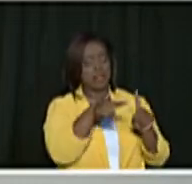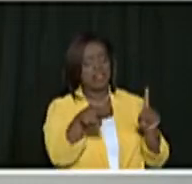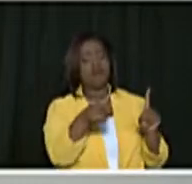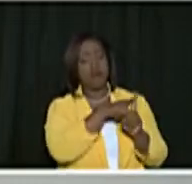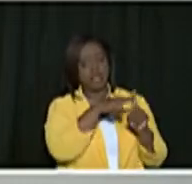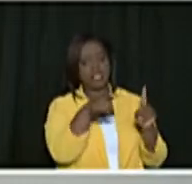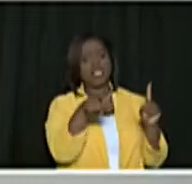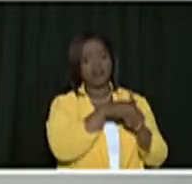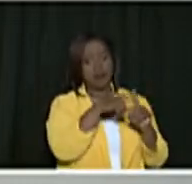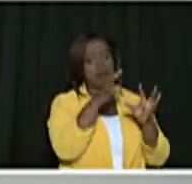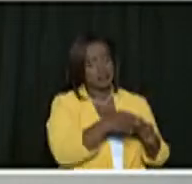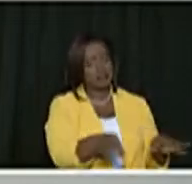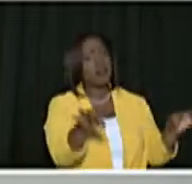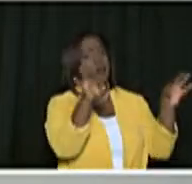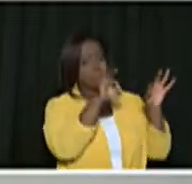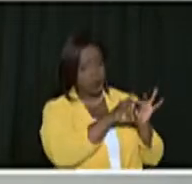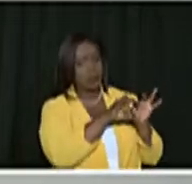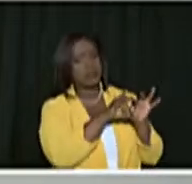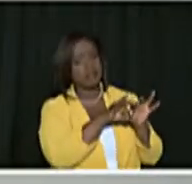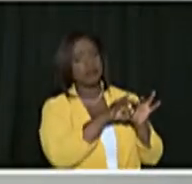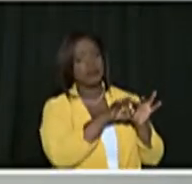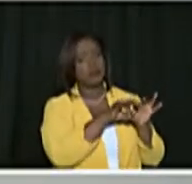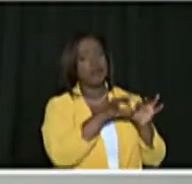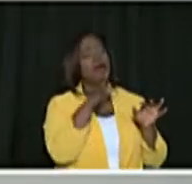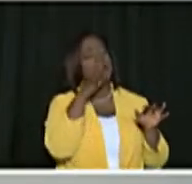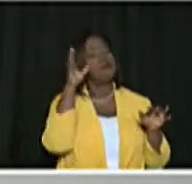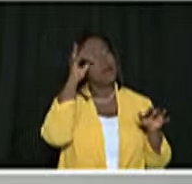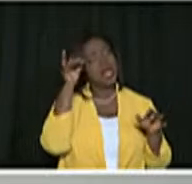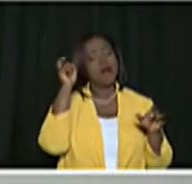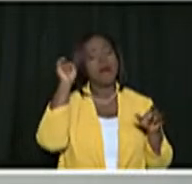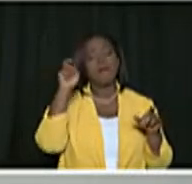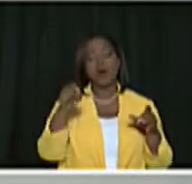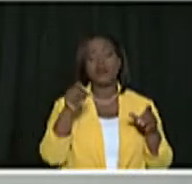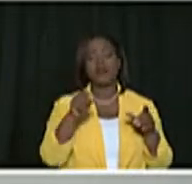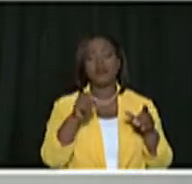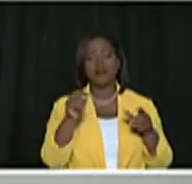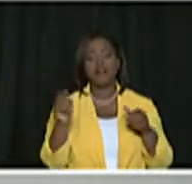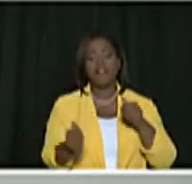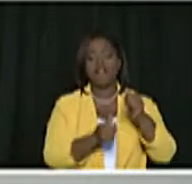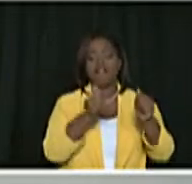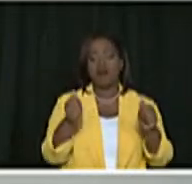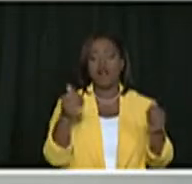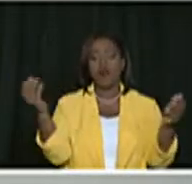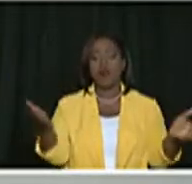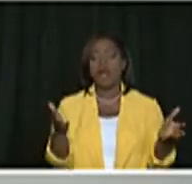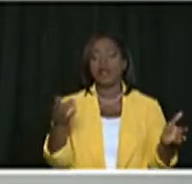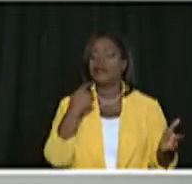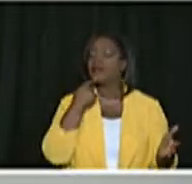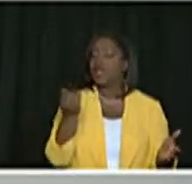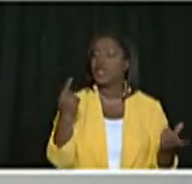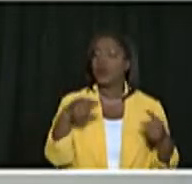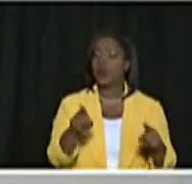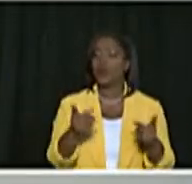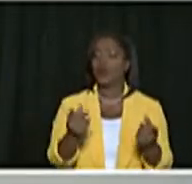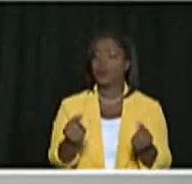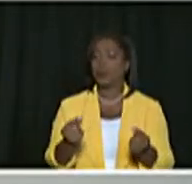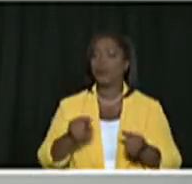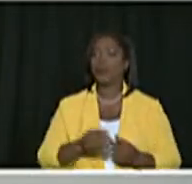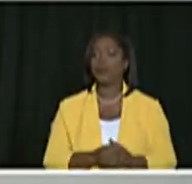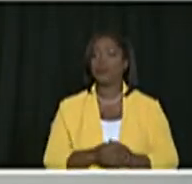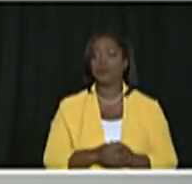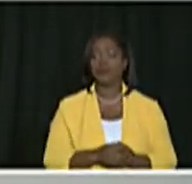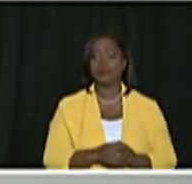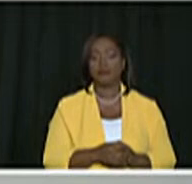and consistently following through on what you say you're going to do, right? What you say is going to be the consequence for